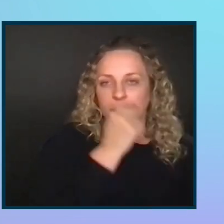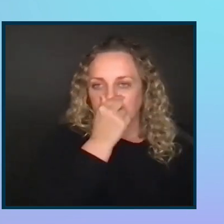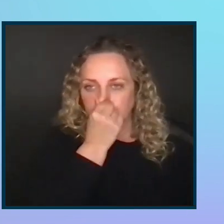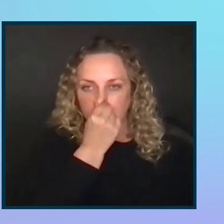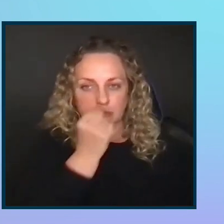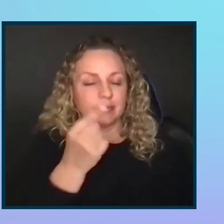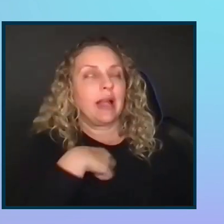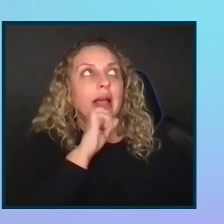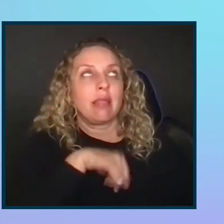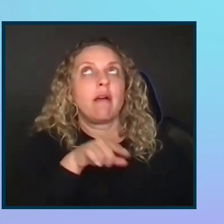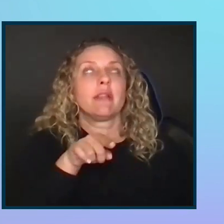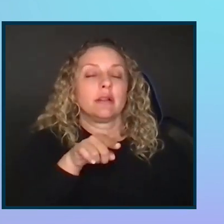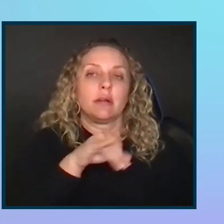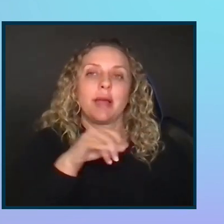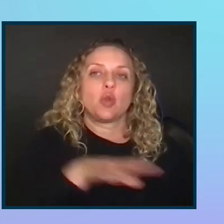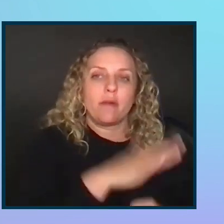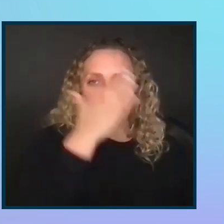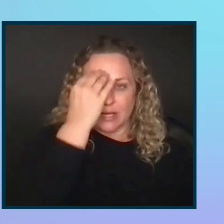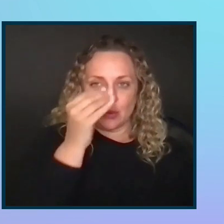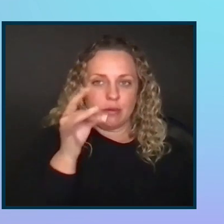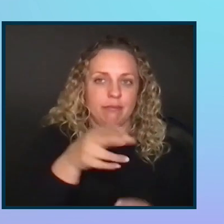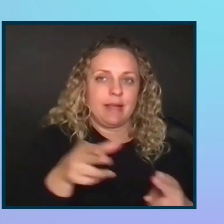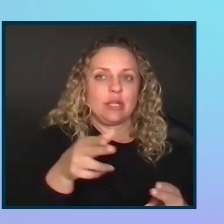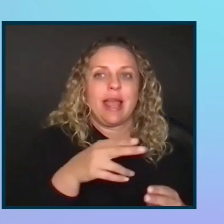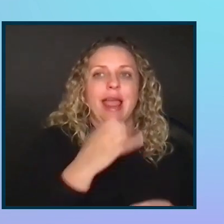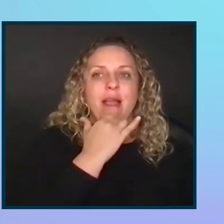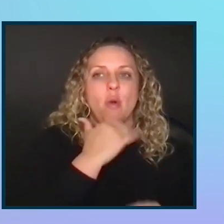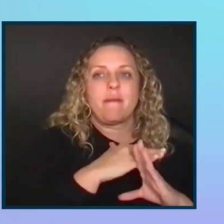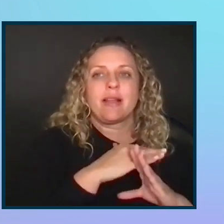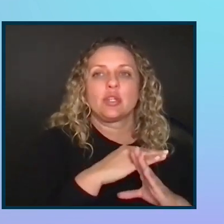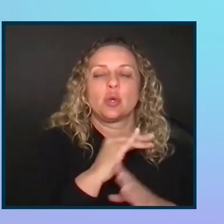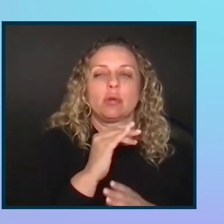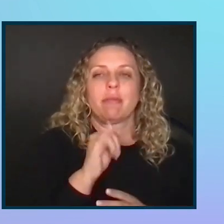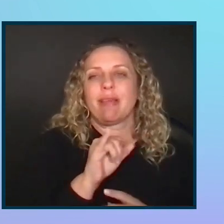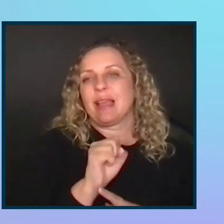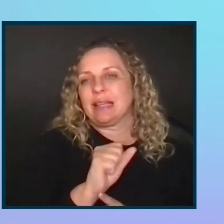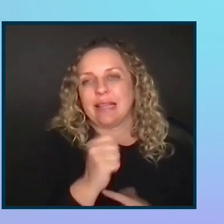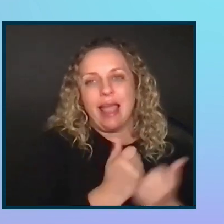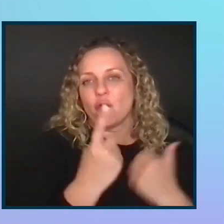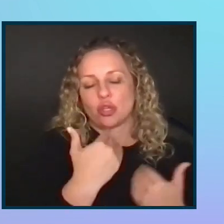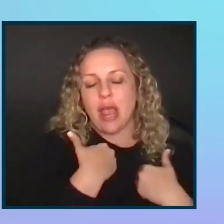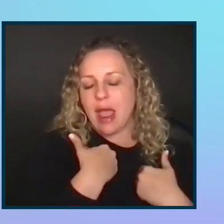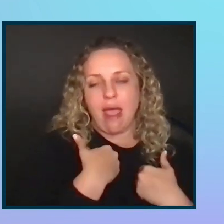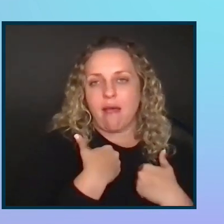I love them. I also totally forgot to mention error prevention, which is, I just think everybody should have